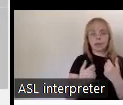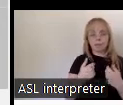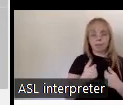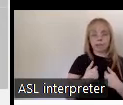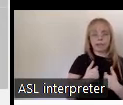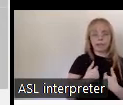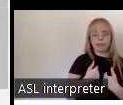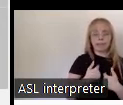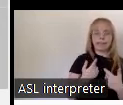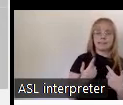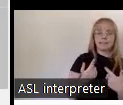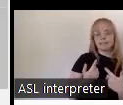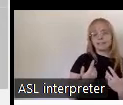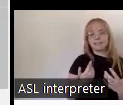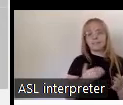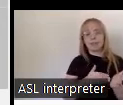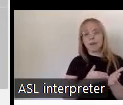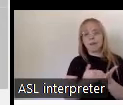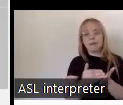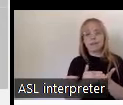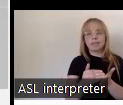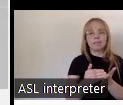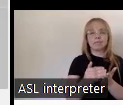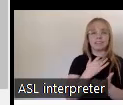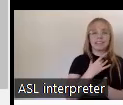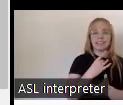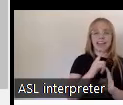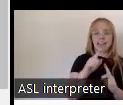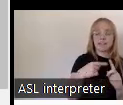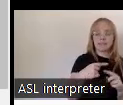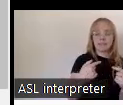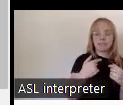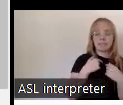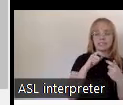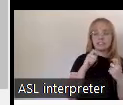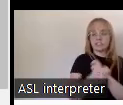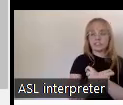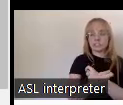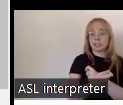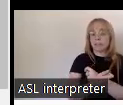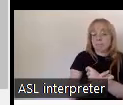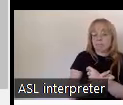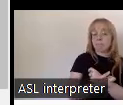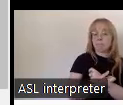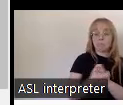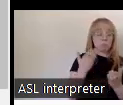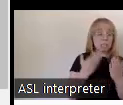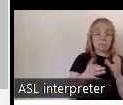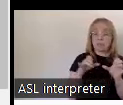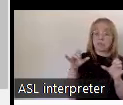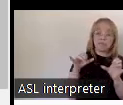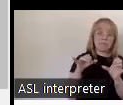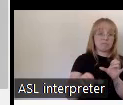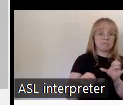not very often that what people like about me changes, so maybe that's perfectly fine.